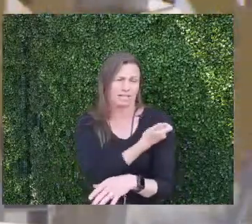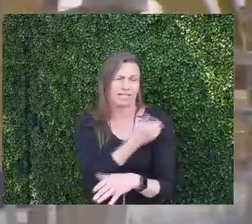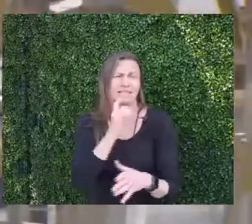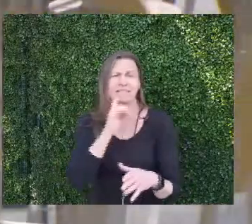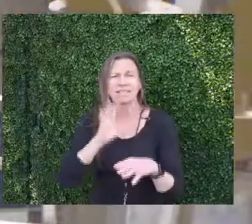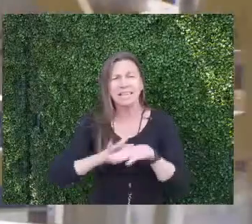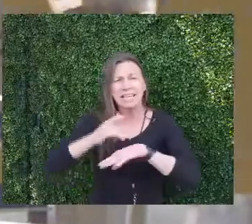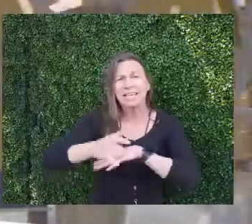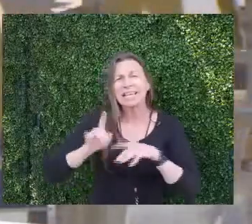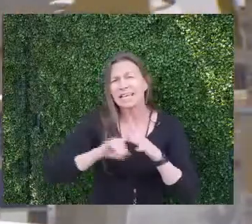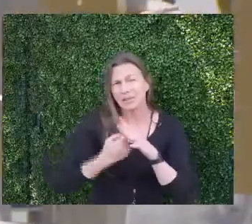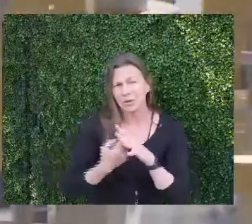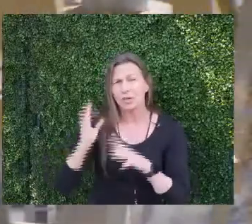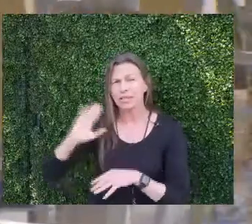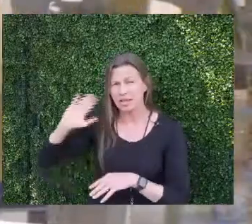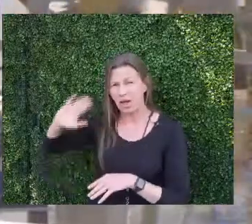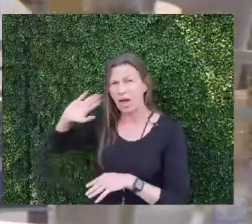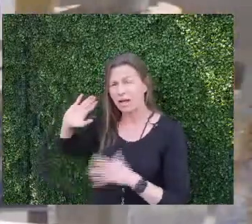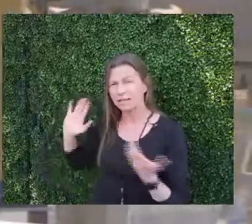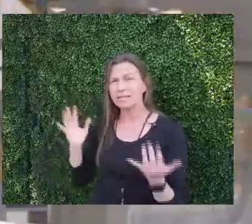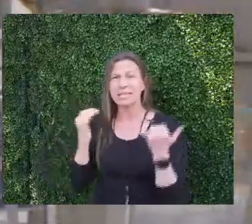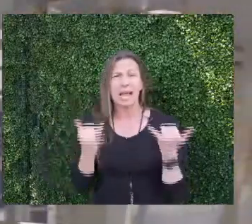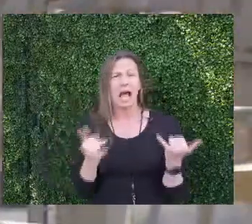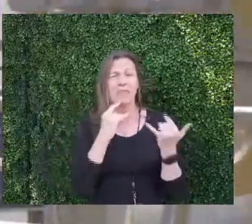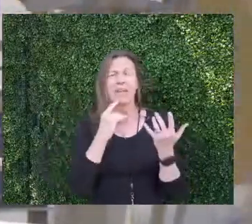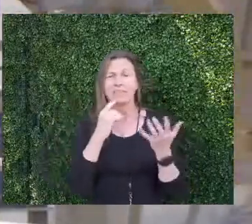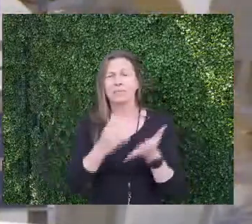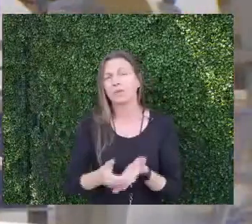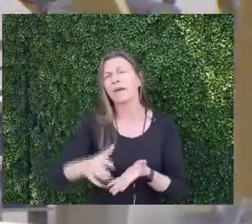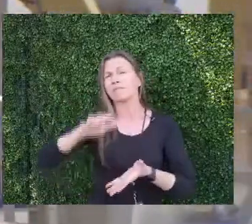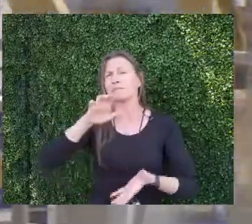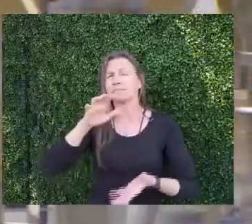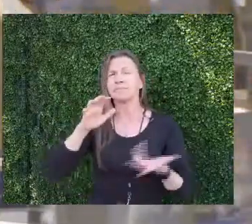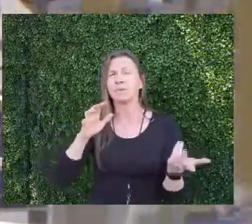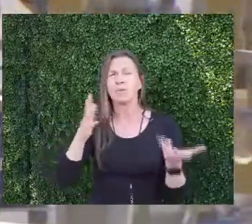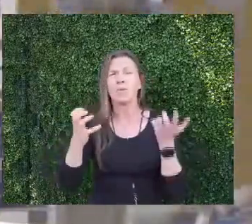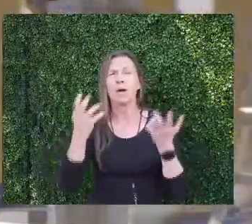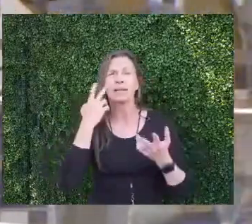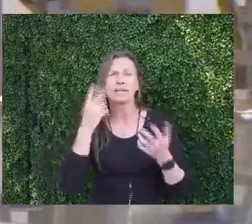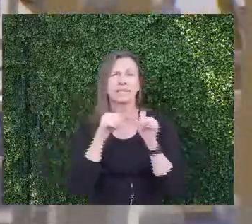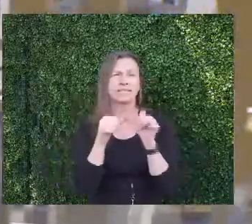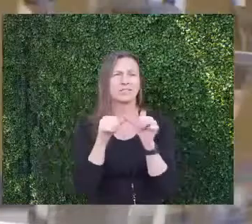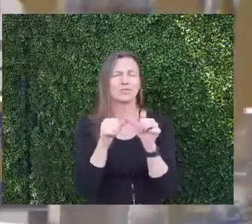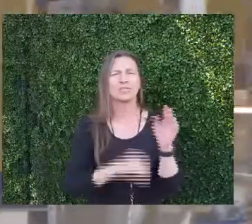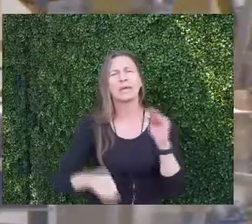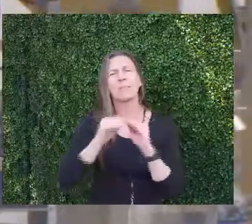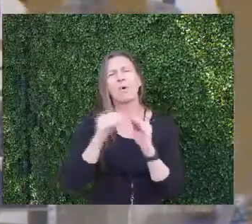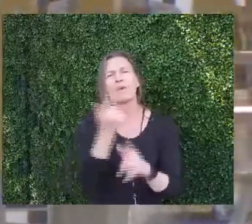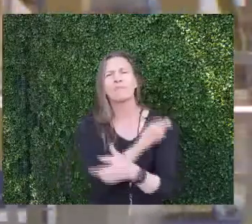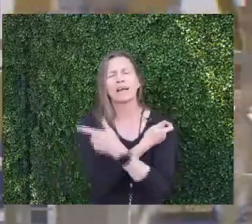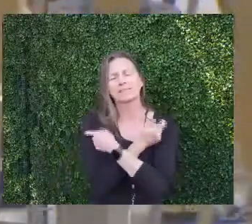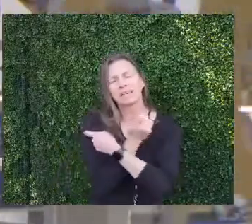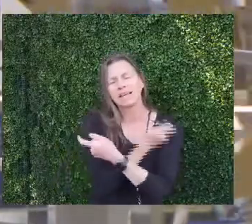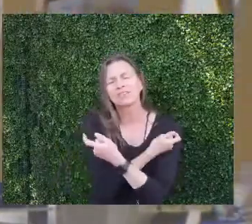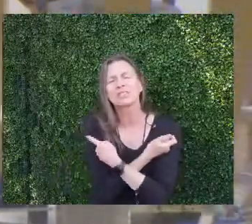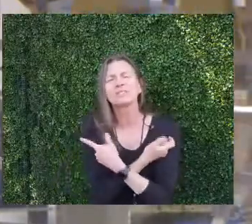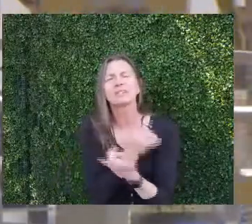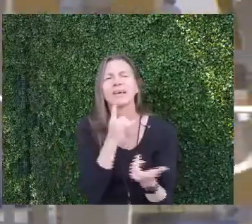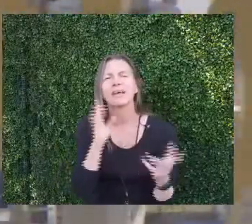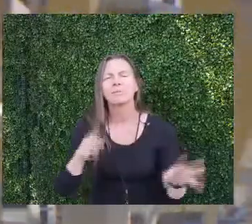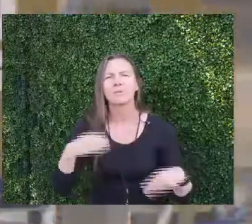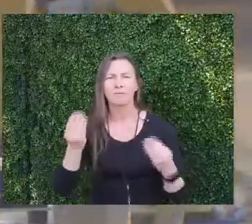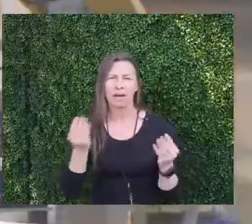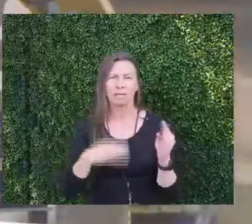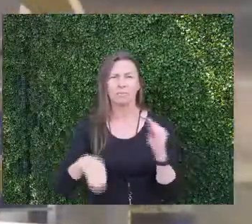abundance. We want to continue to see more vaccinations and provide more opportunities, pop-up sites, and